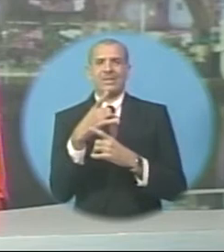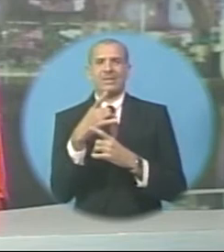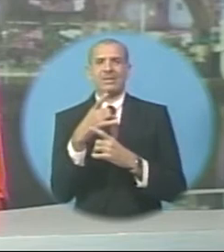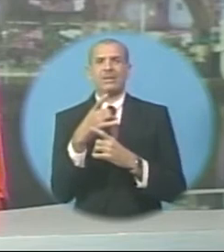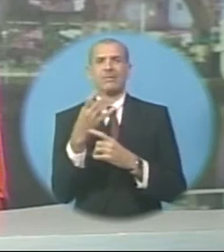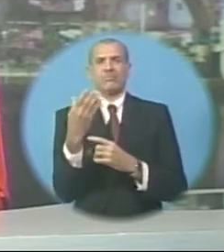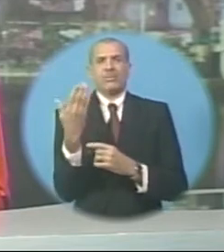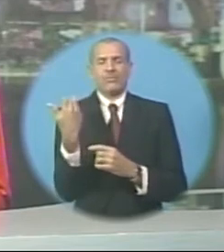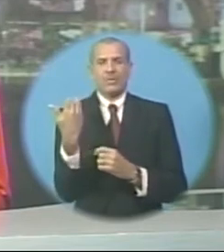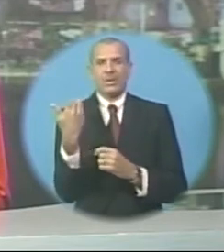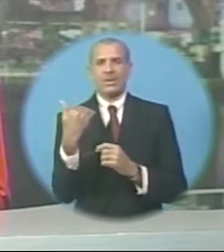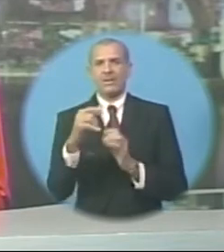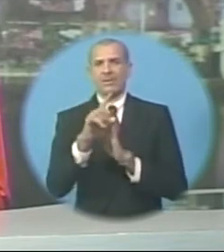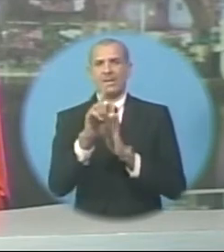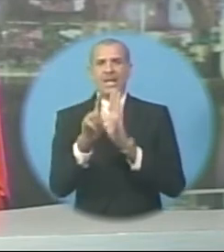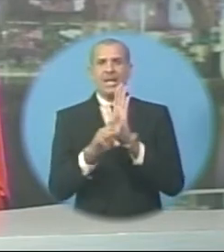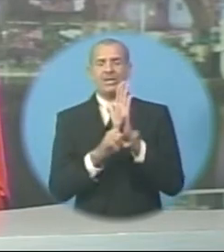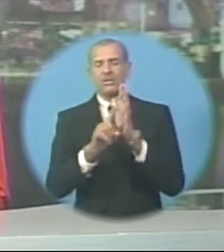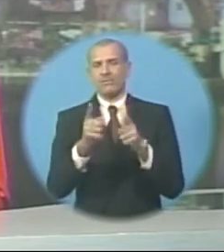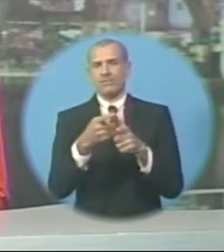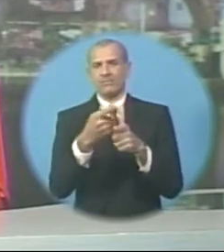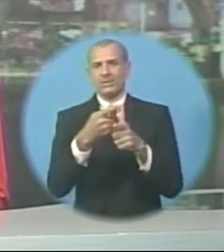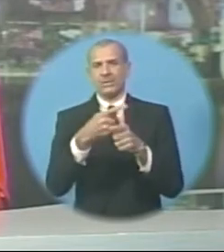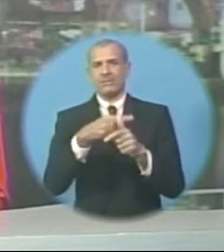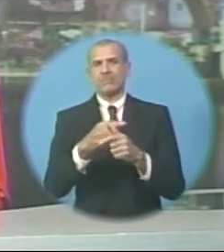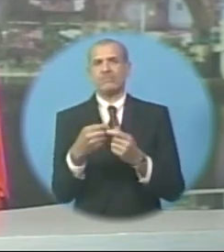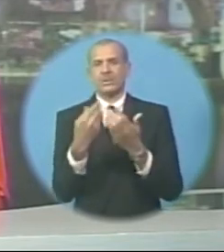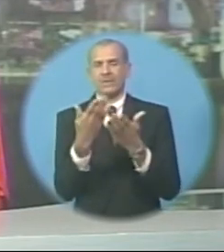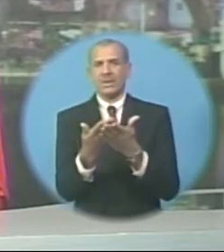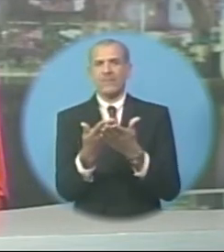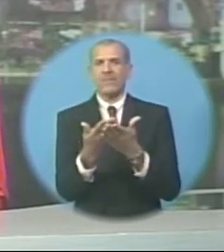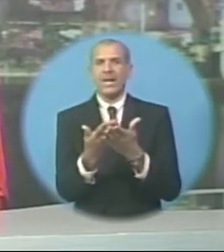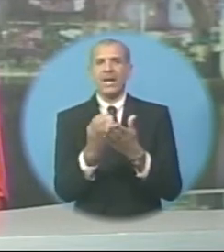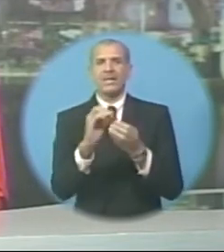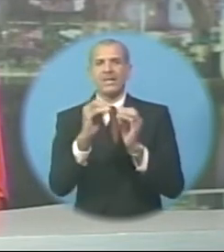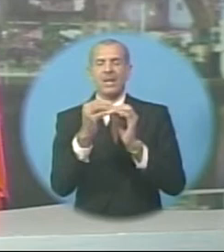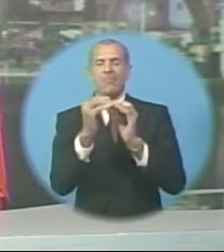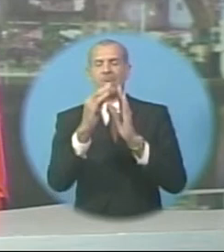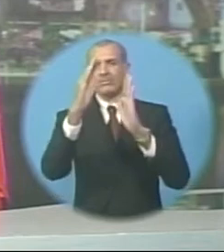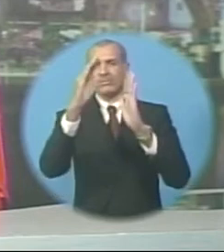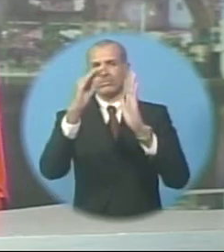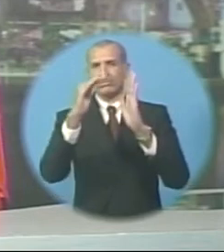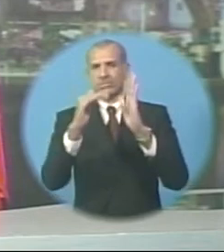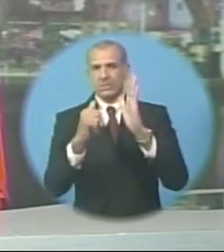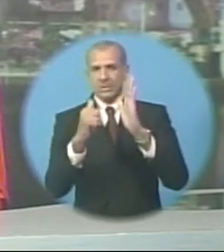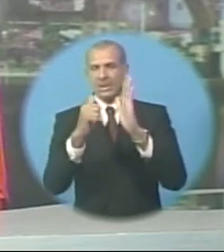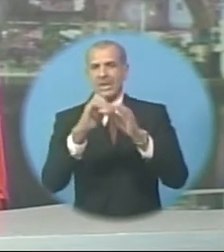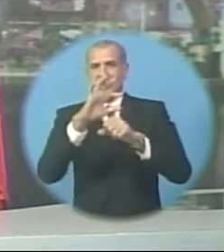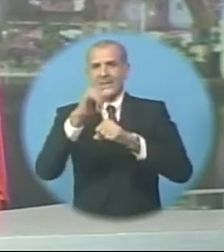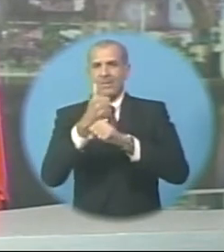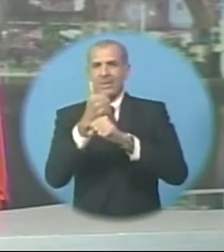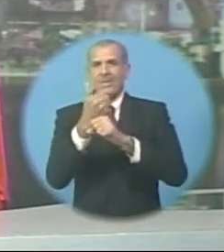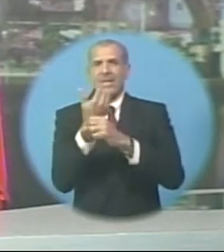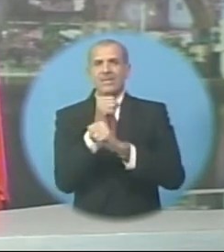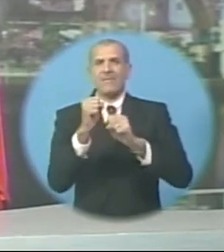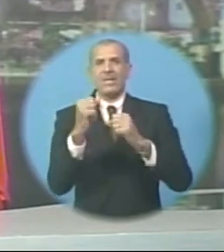legislation was passed. He says it's evident in the fall-off in attention paid to the setting up and maintenance of safety